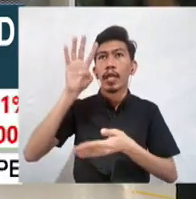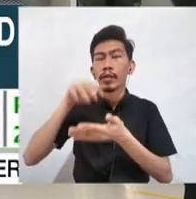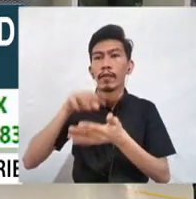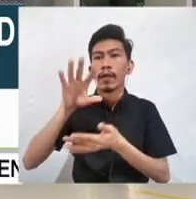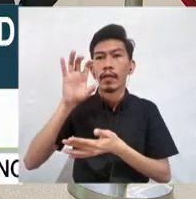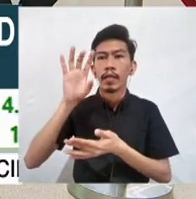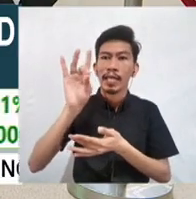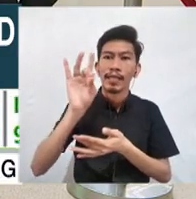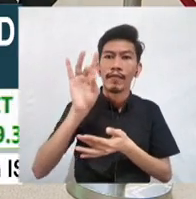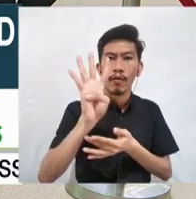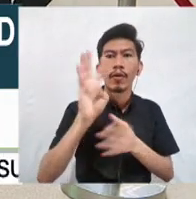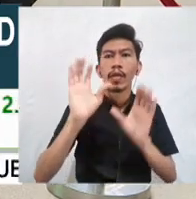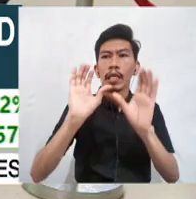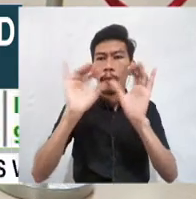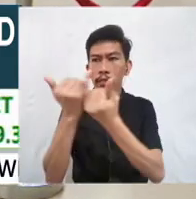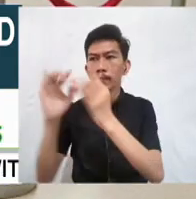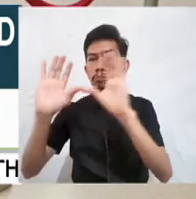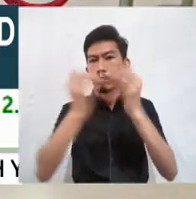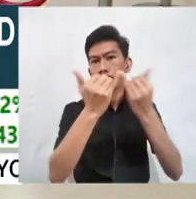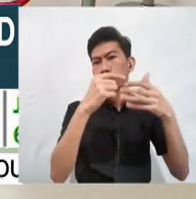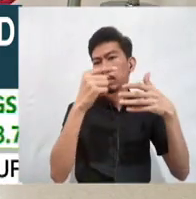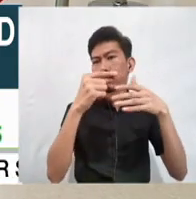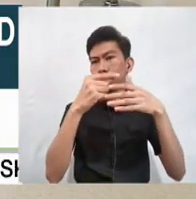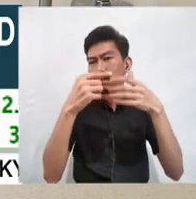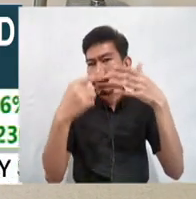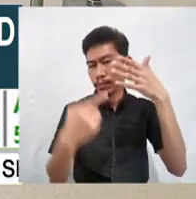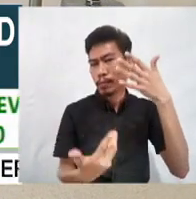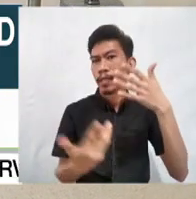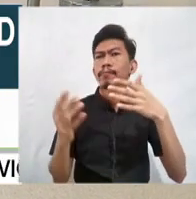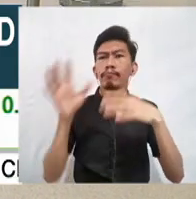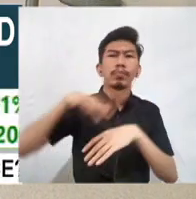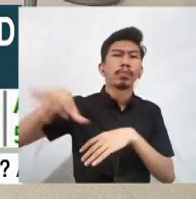4,584 companies. Mm-hmm. Mm-hmm. So this is nationwide, no? Mm-hmm. And